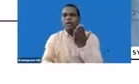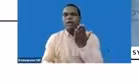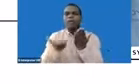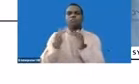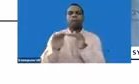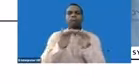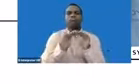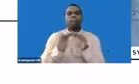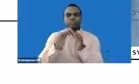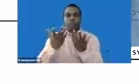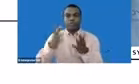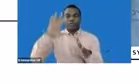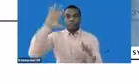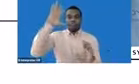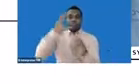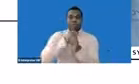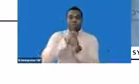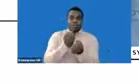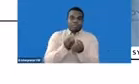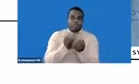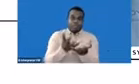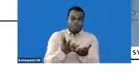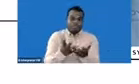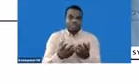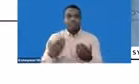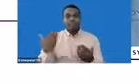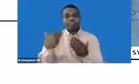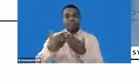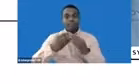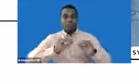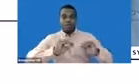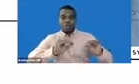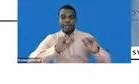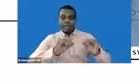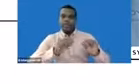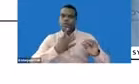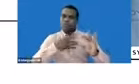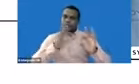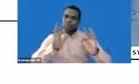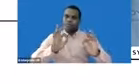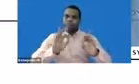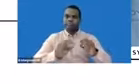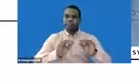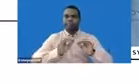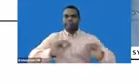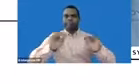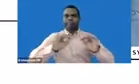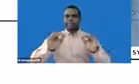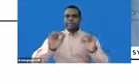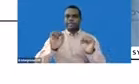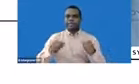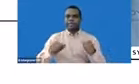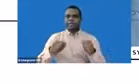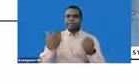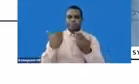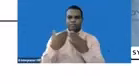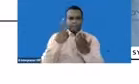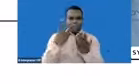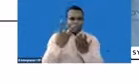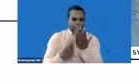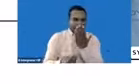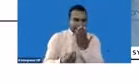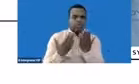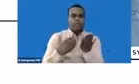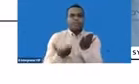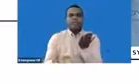missing. So the first of these is the toolkit. The toolkit is aimed for, first of